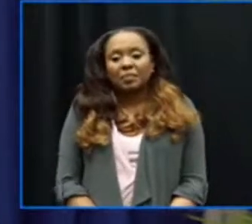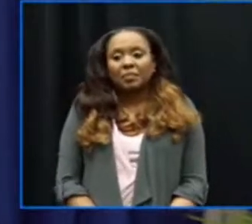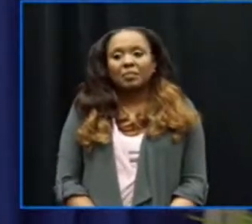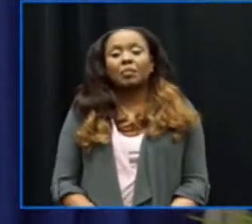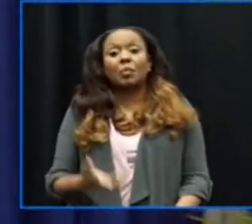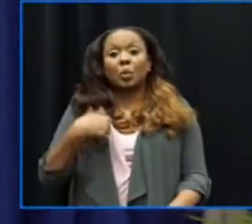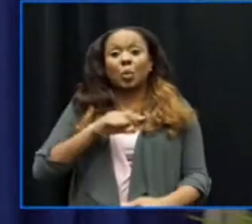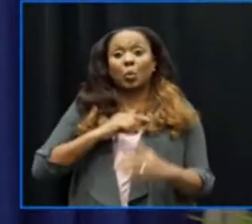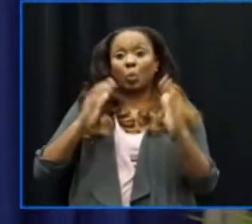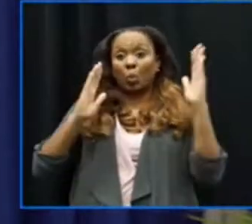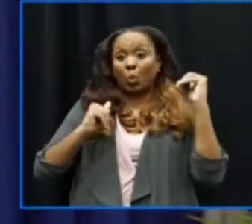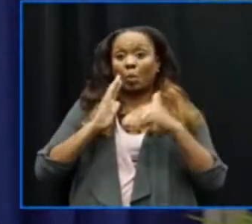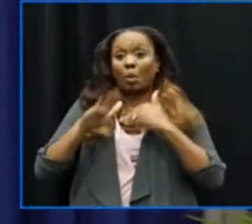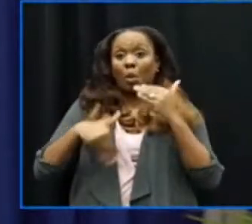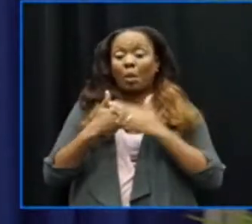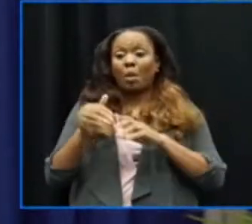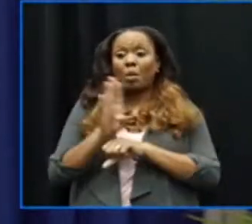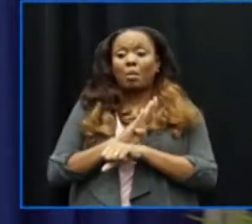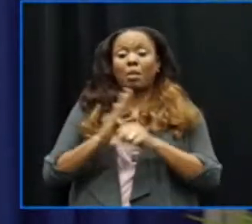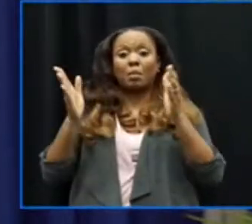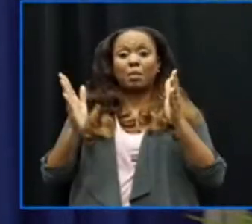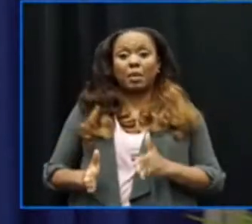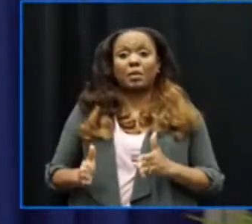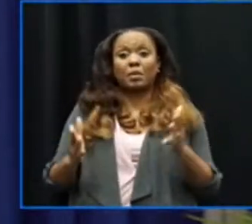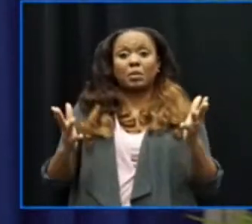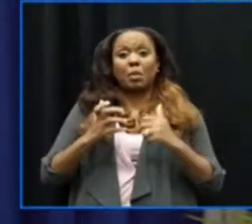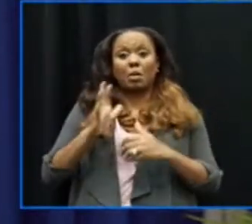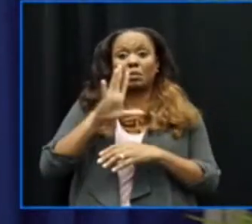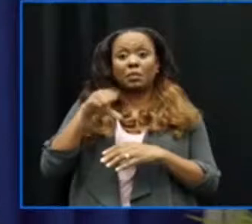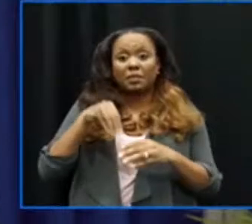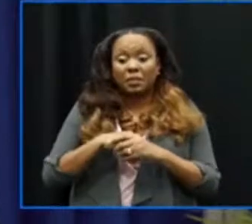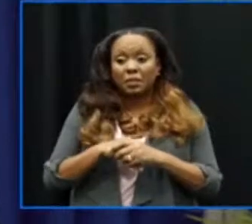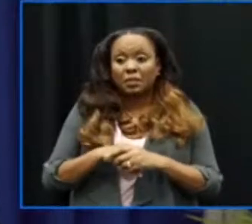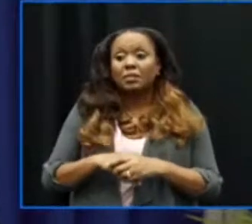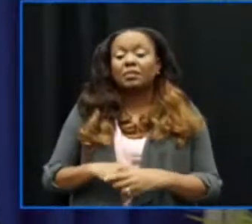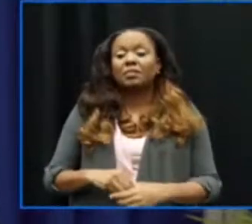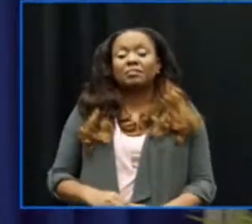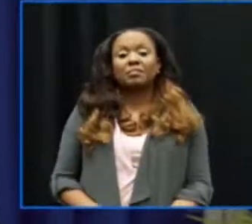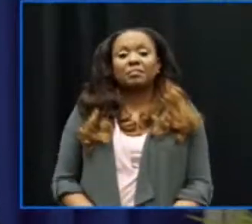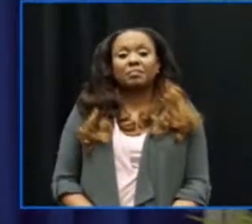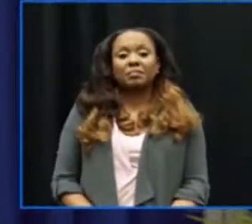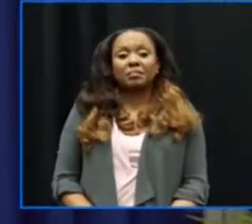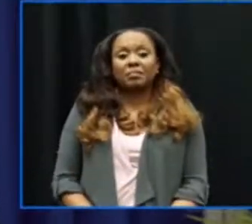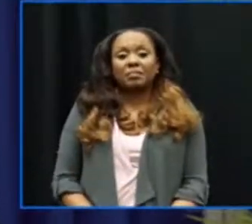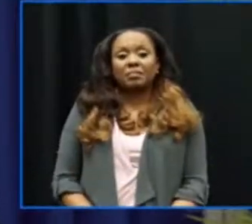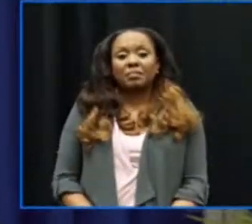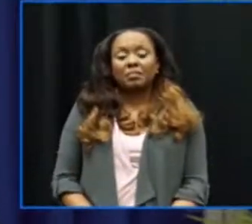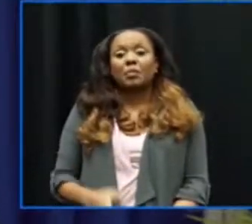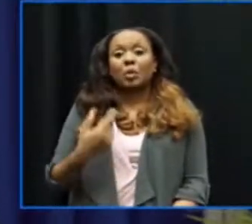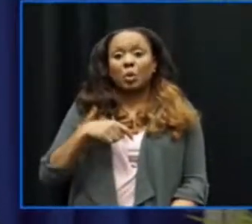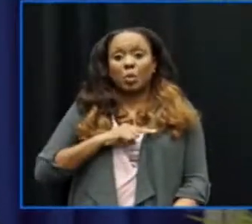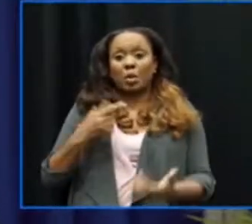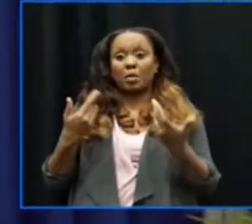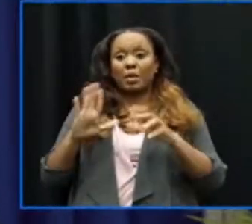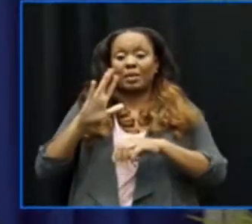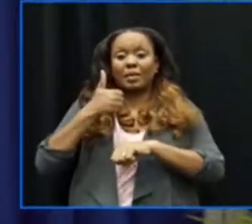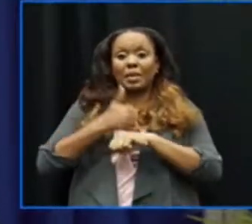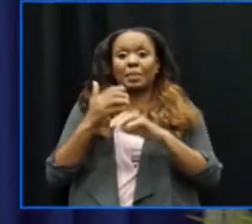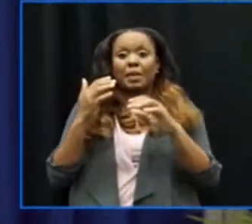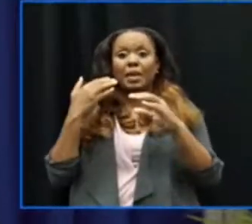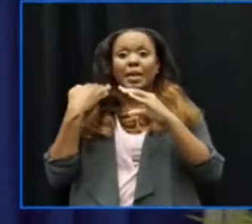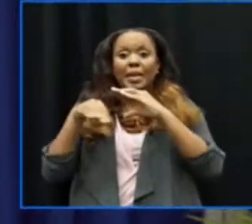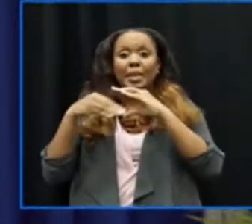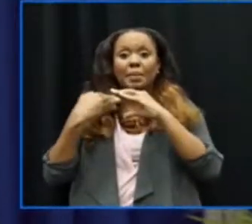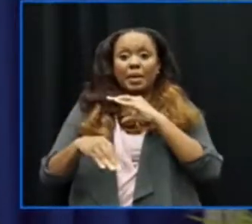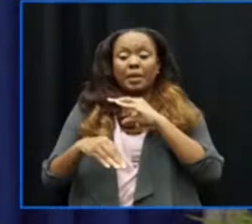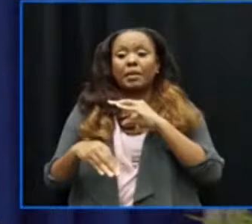hope would want to participate with this. We have already established an email address that